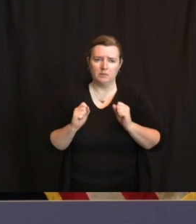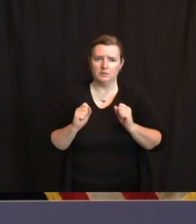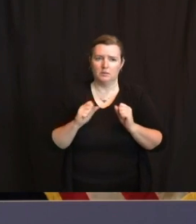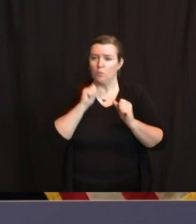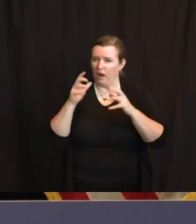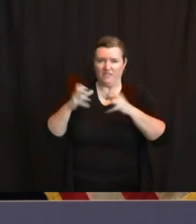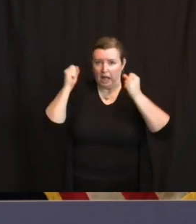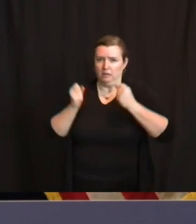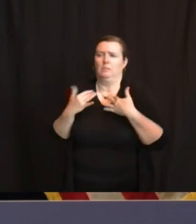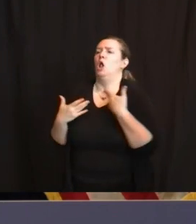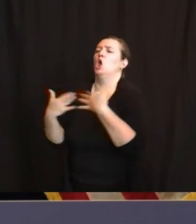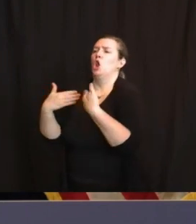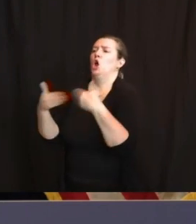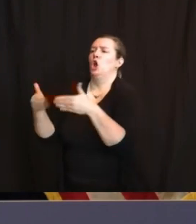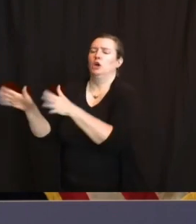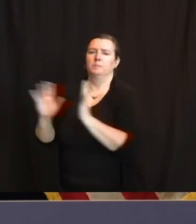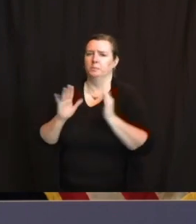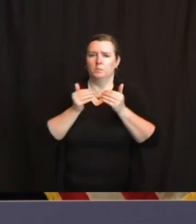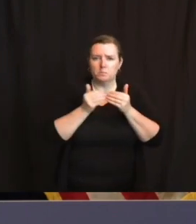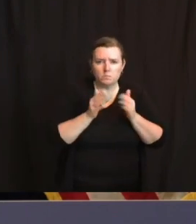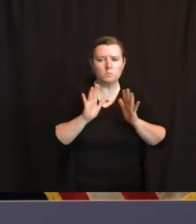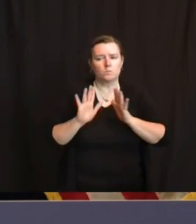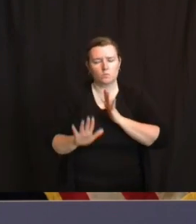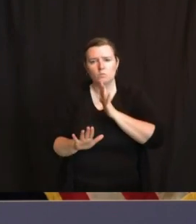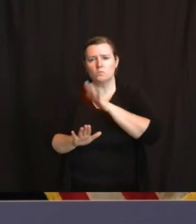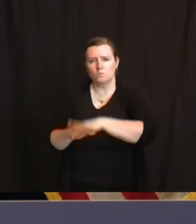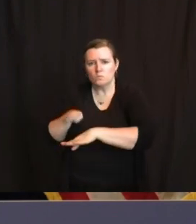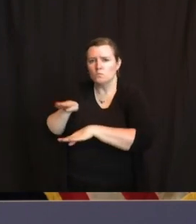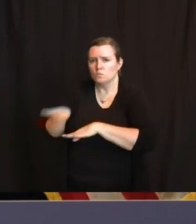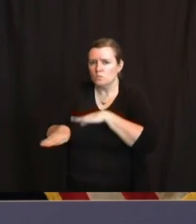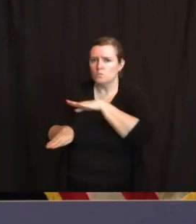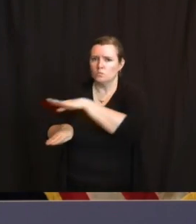in some way, risk a